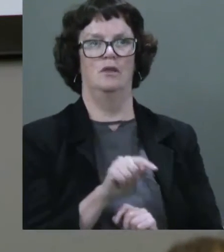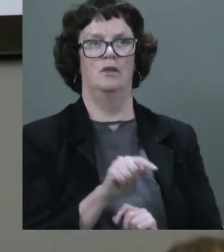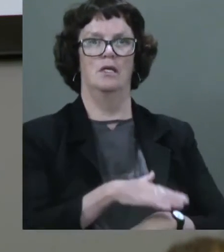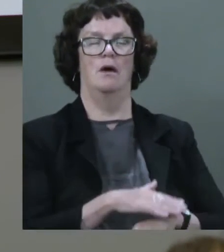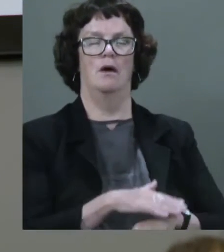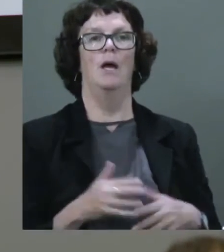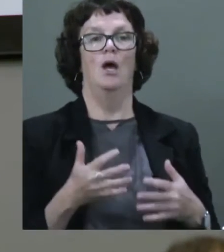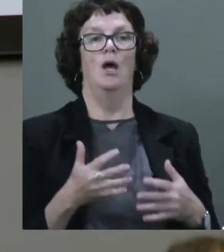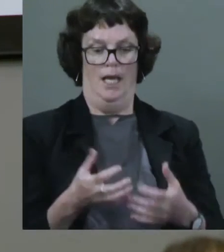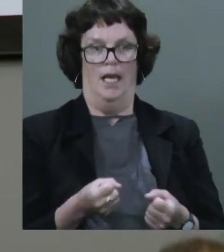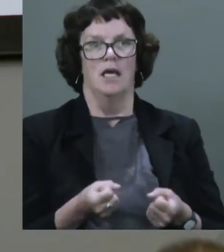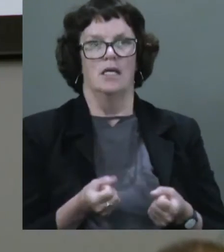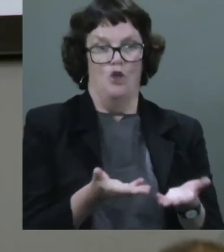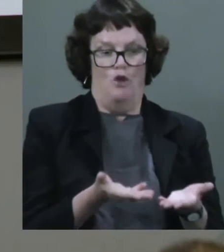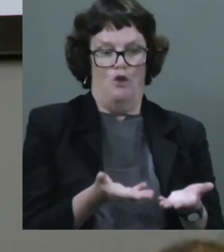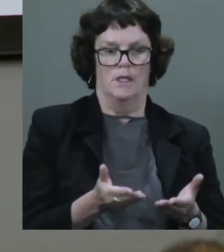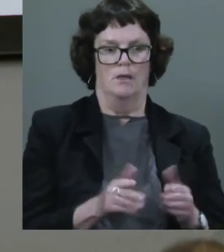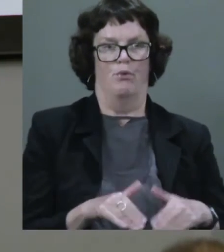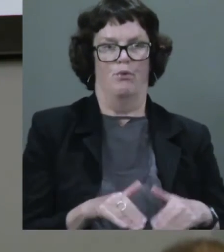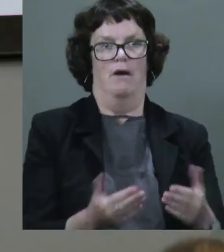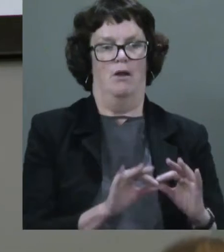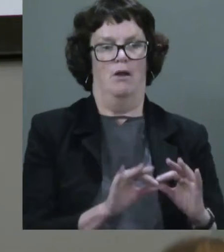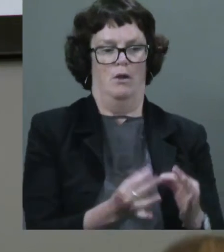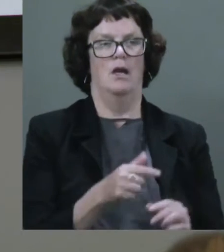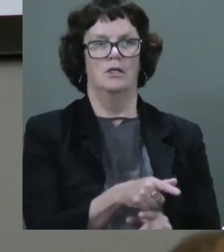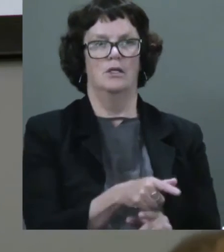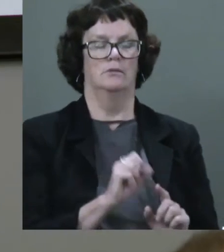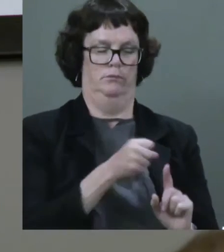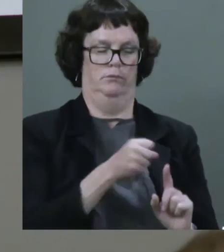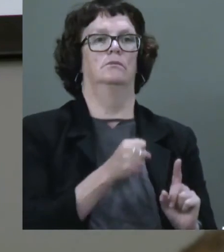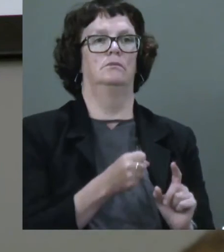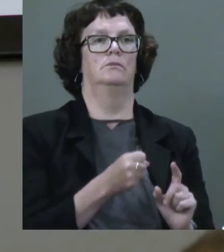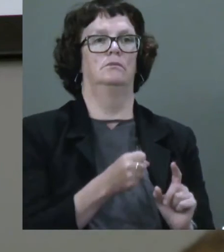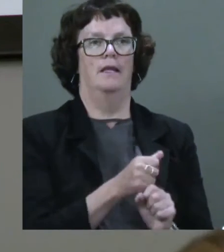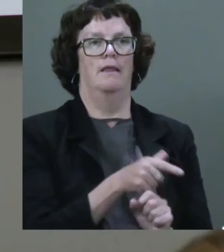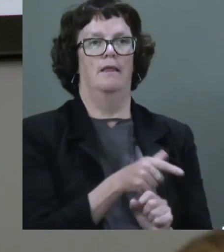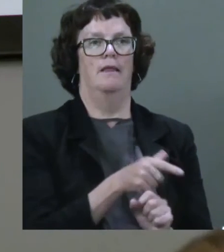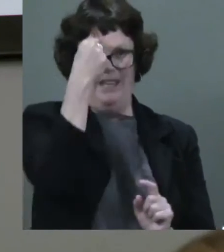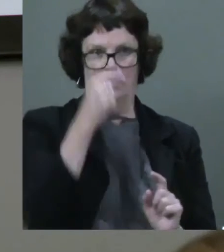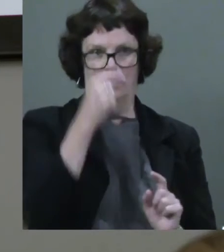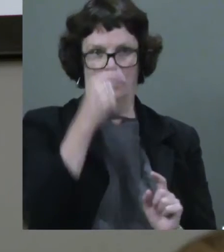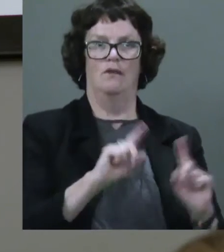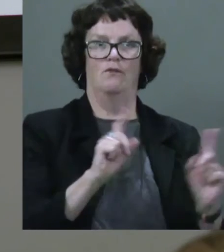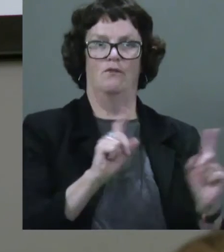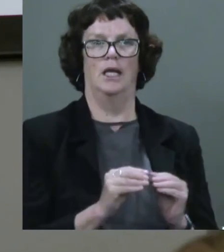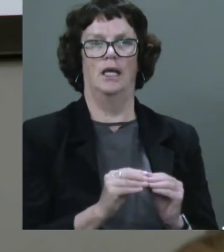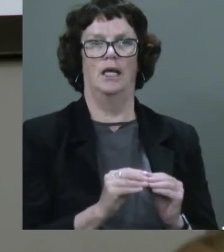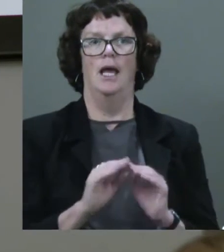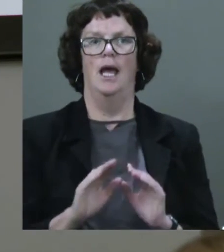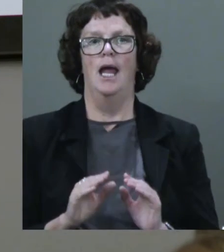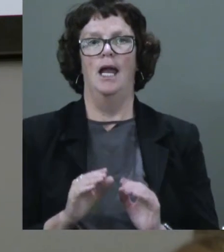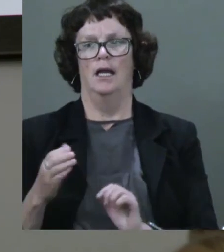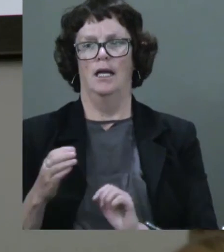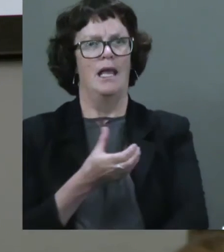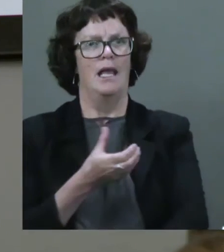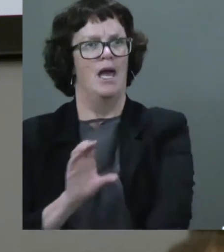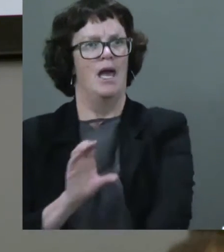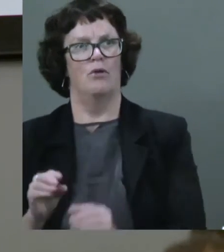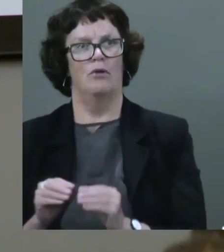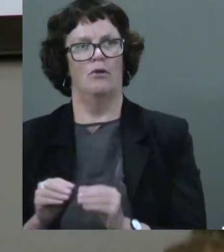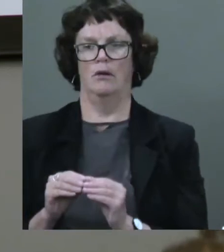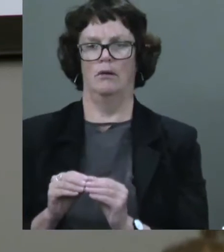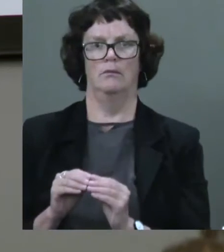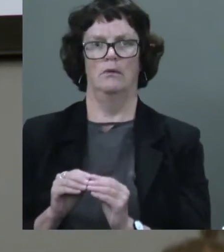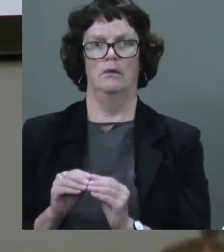getting service providers to think differently and really empowering individuals and families and carers to make some of those choices, that choice